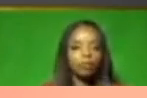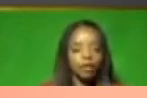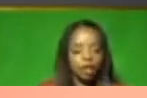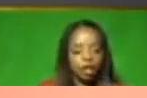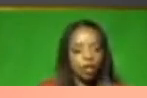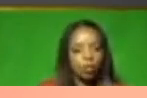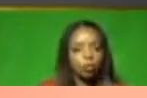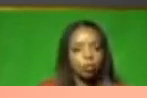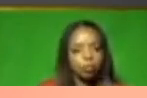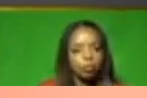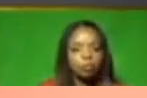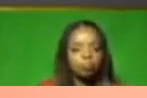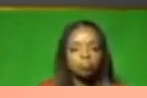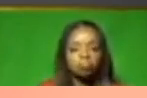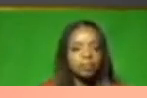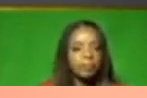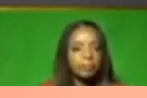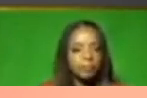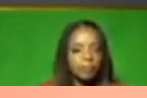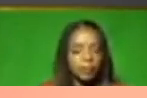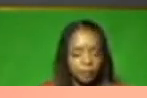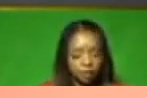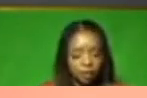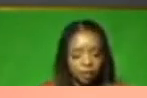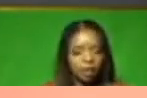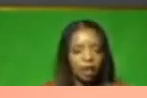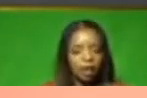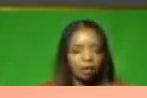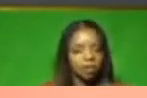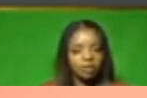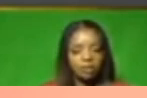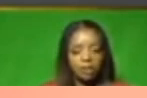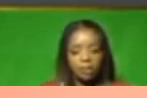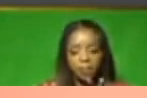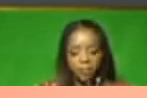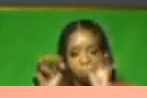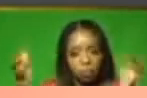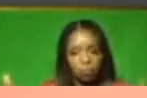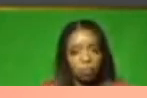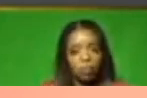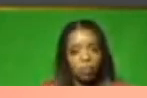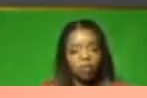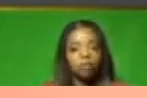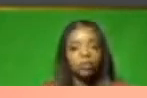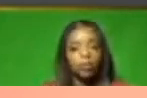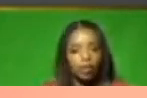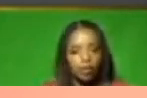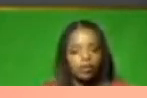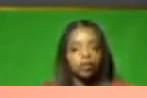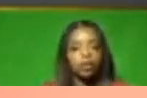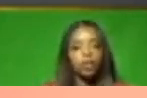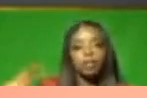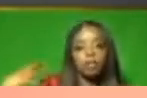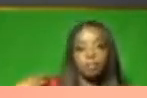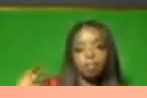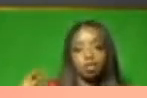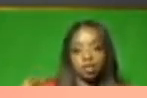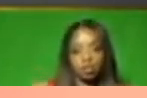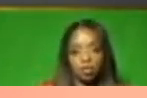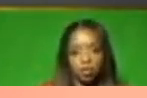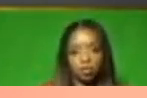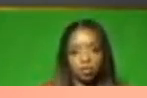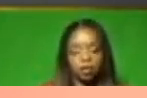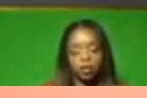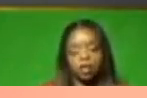our country but across the world, together with ministers, played a